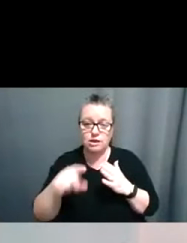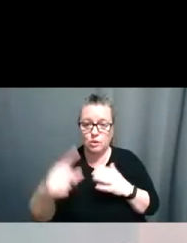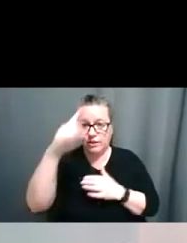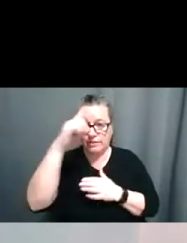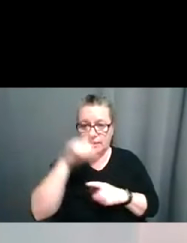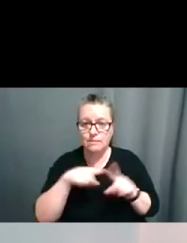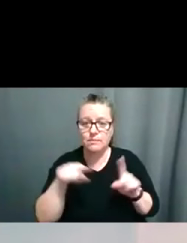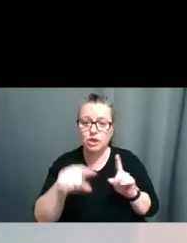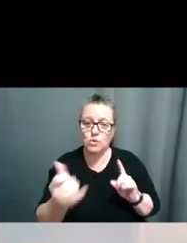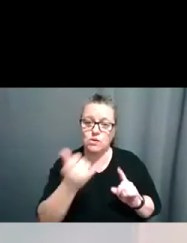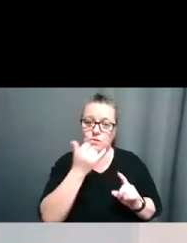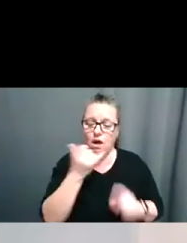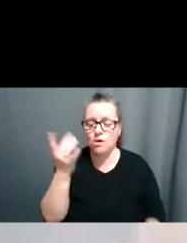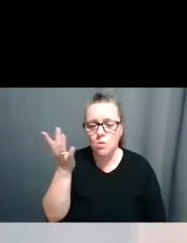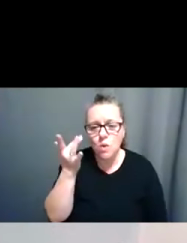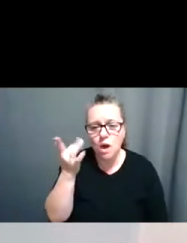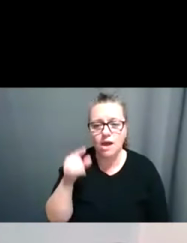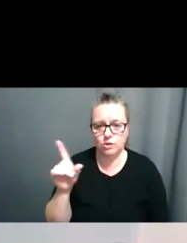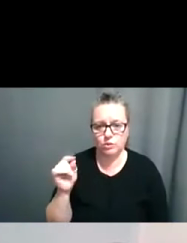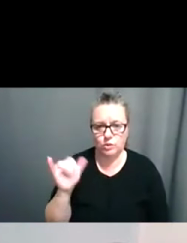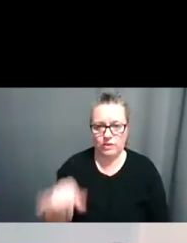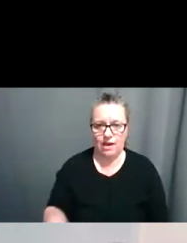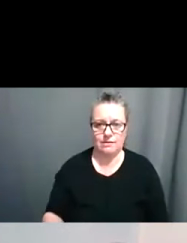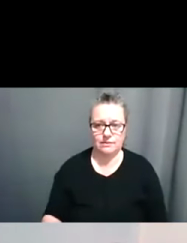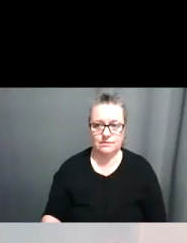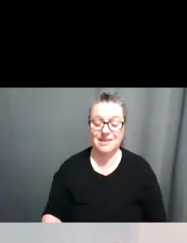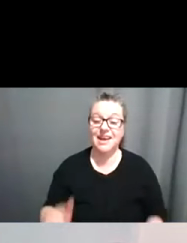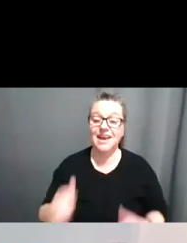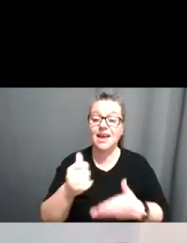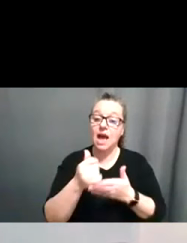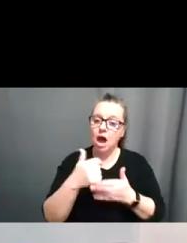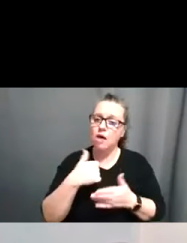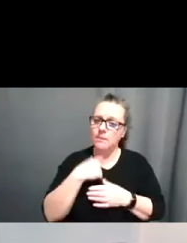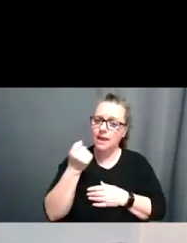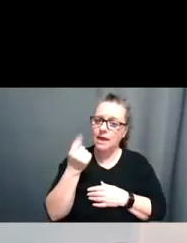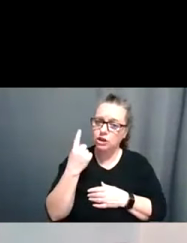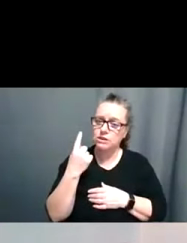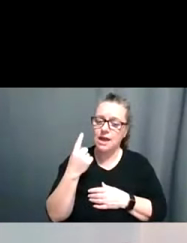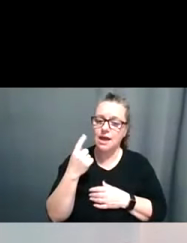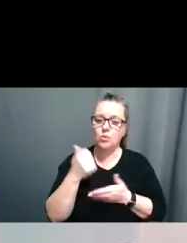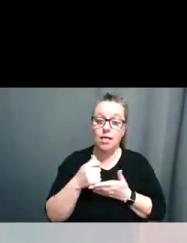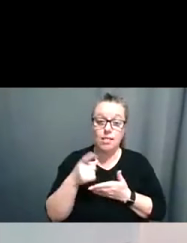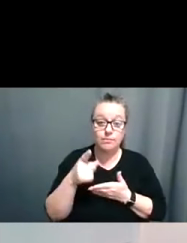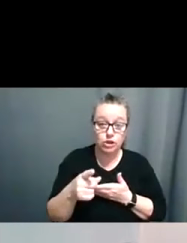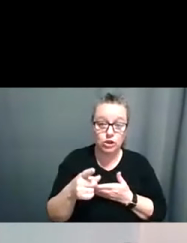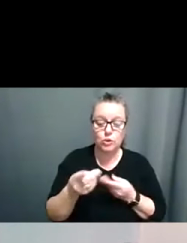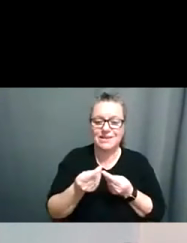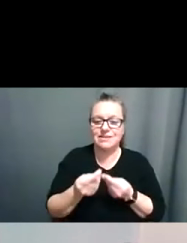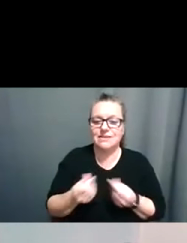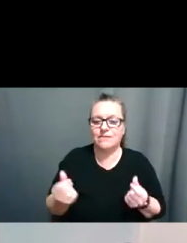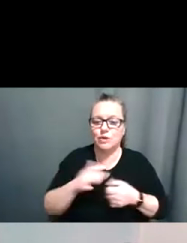wrong. Why would you do that? Help me understand will help you diffuse